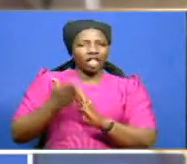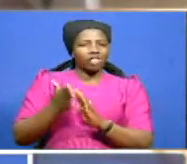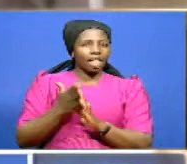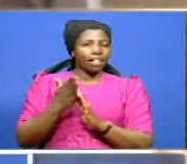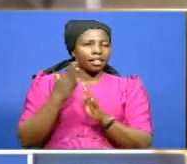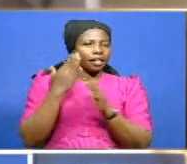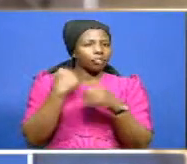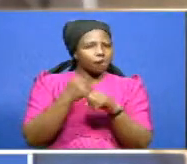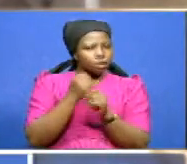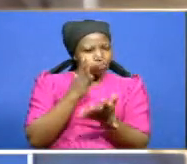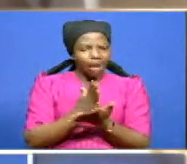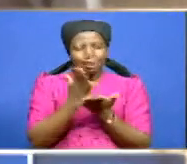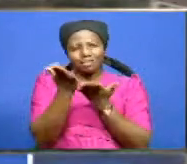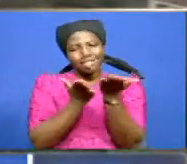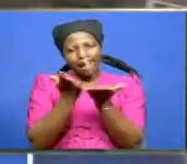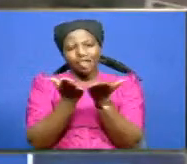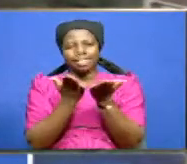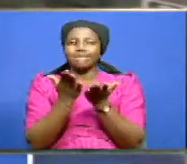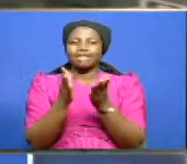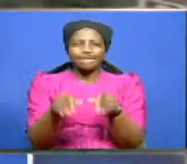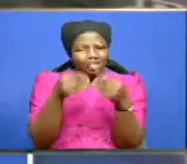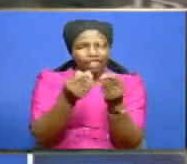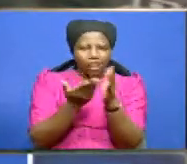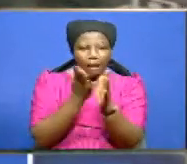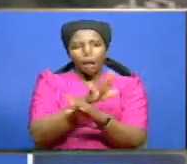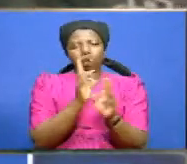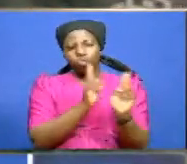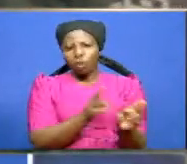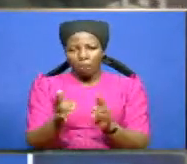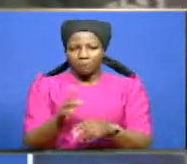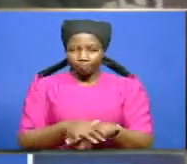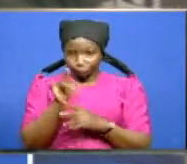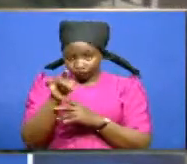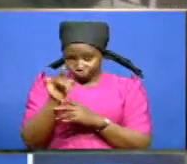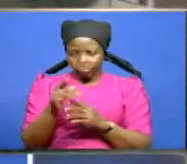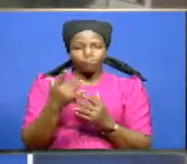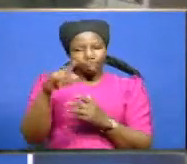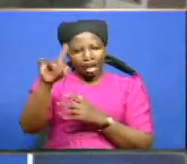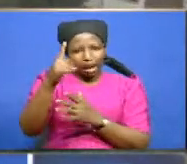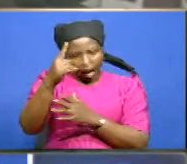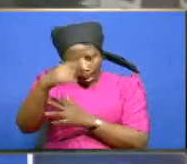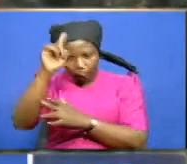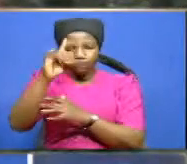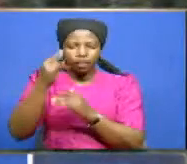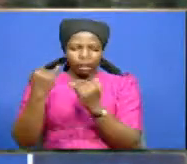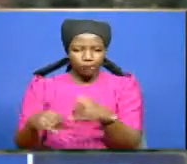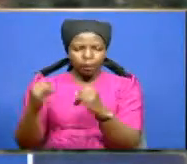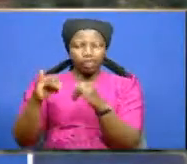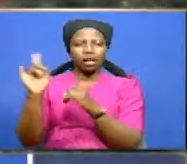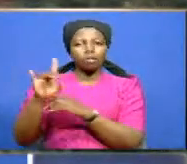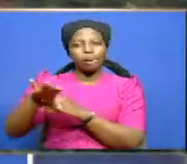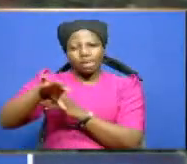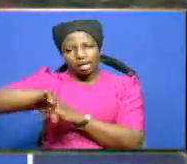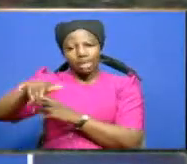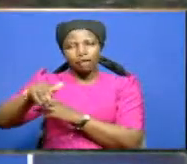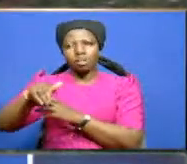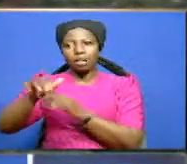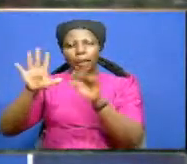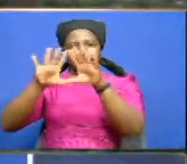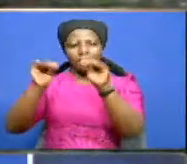order to restore service delivery. The warrant now gives the nod for the implementation of the Nairobi City County budget in the financial